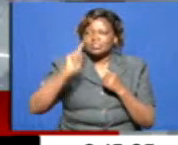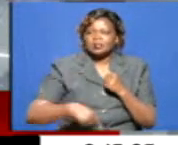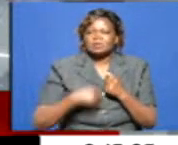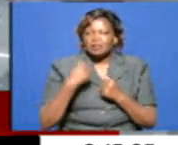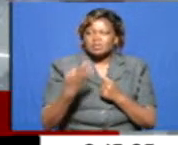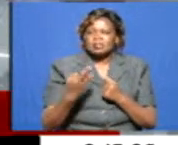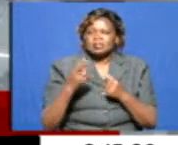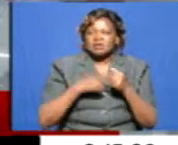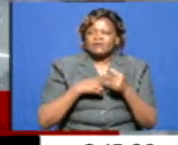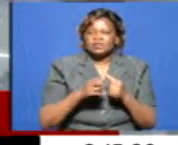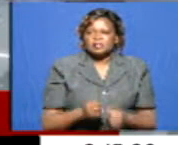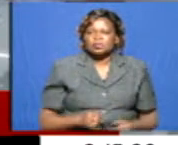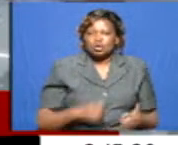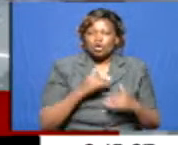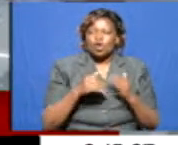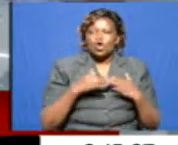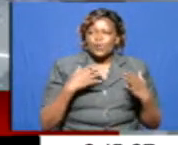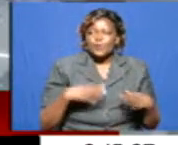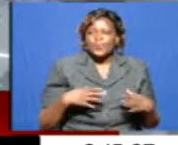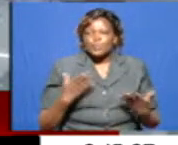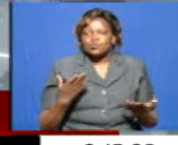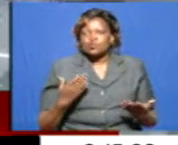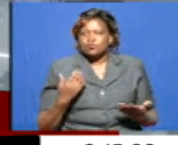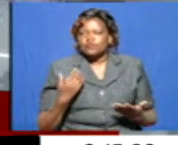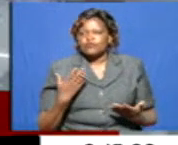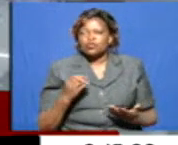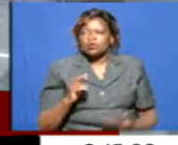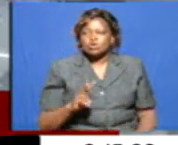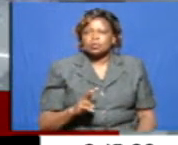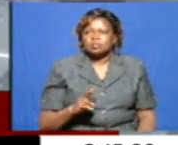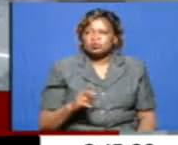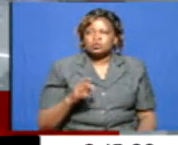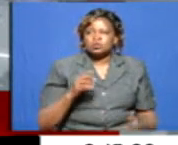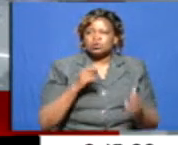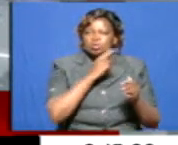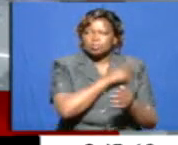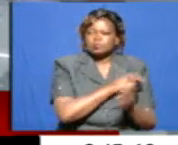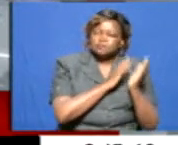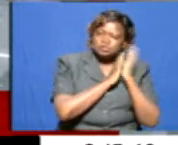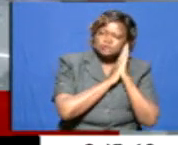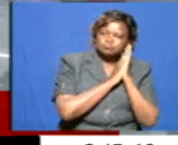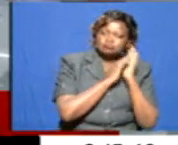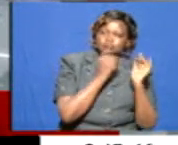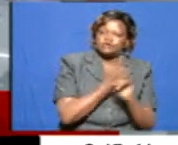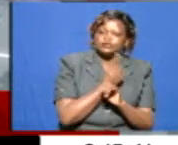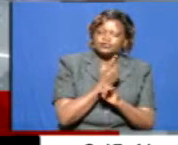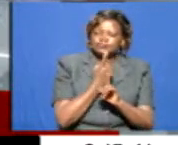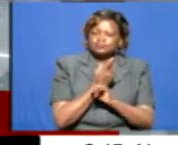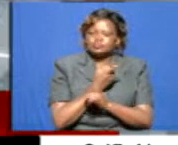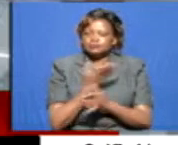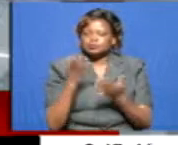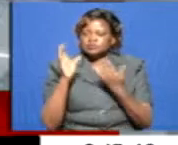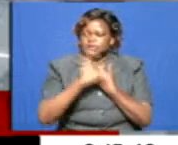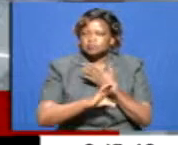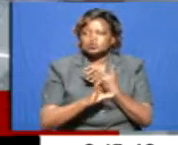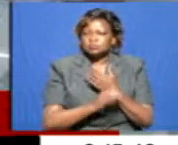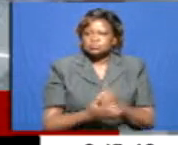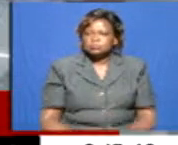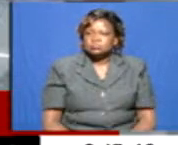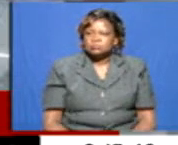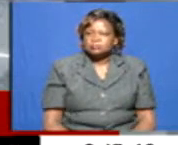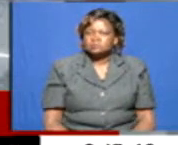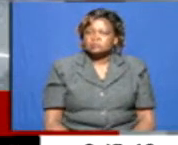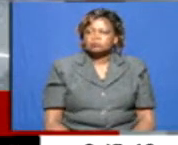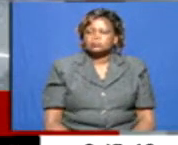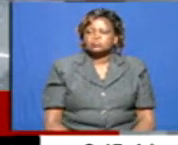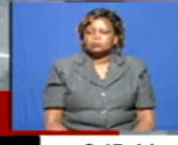247,370. A total of 402 patients are currently admitted to various health facilities across the country. Fatalities remain